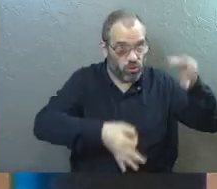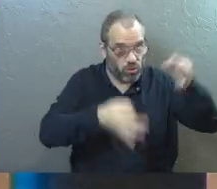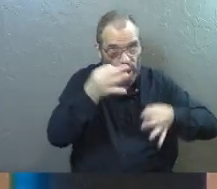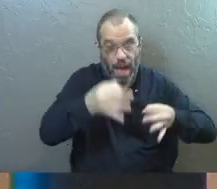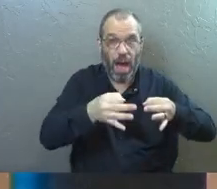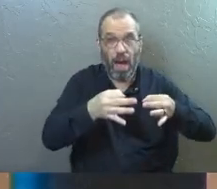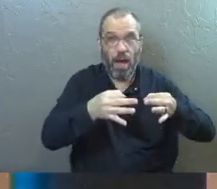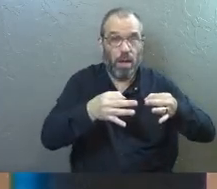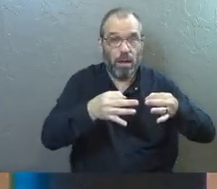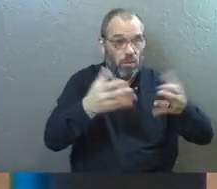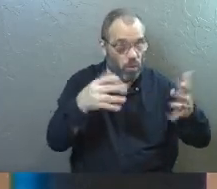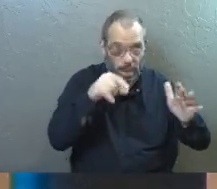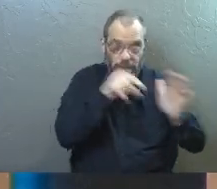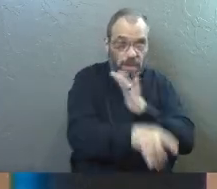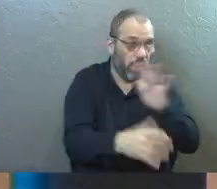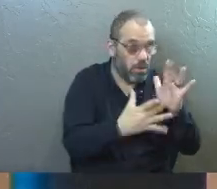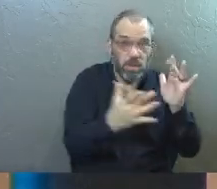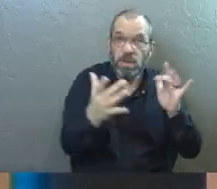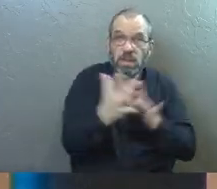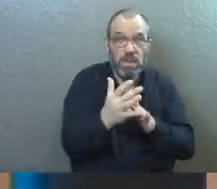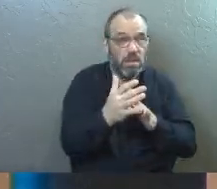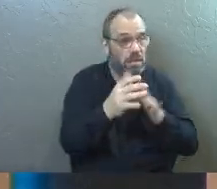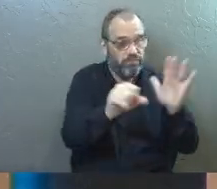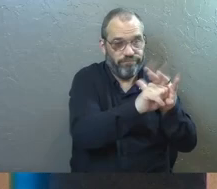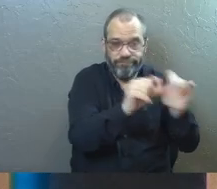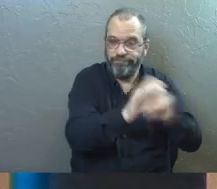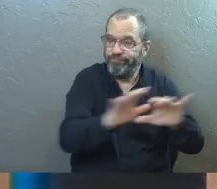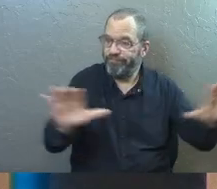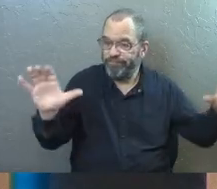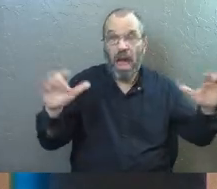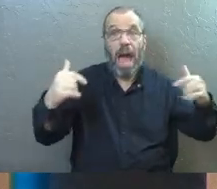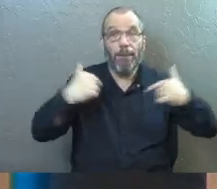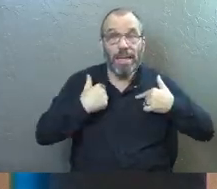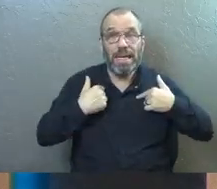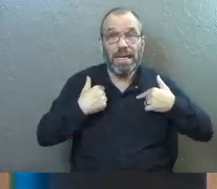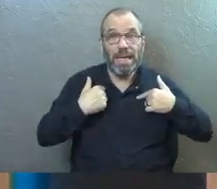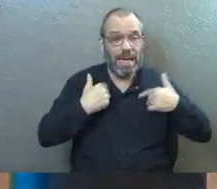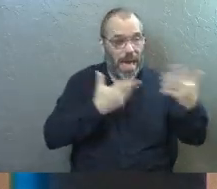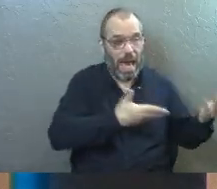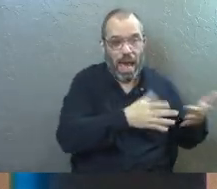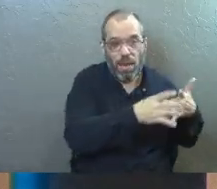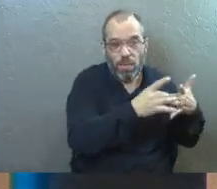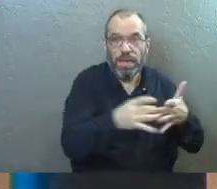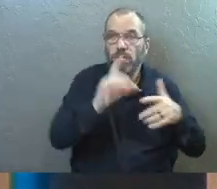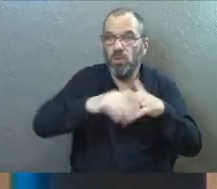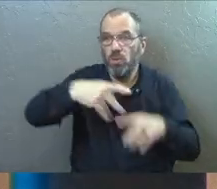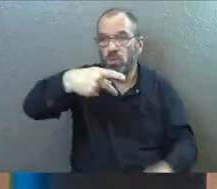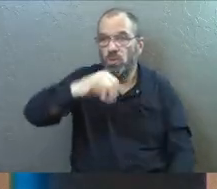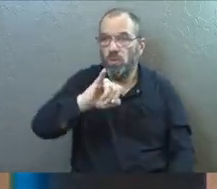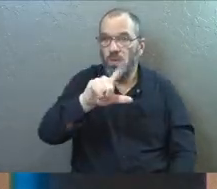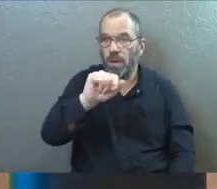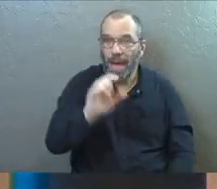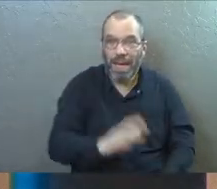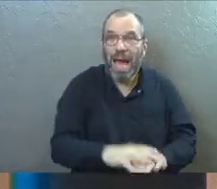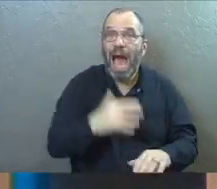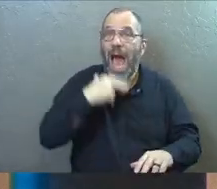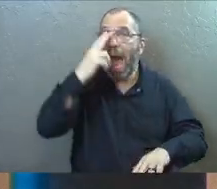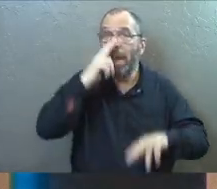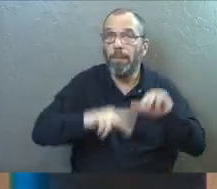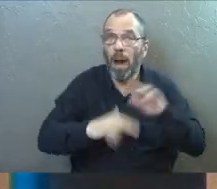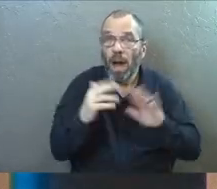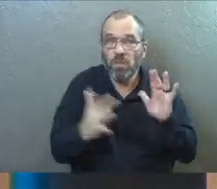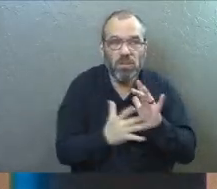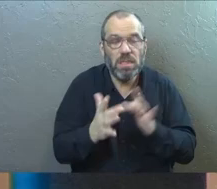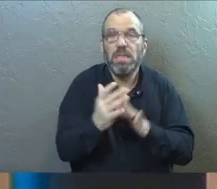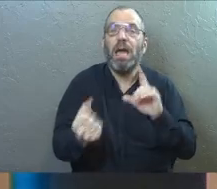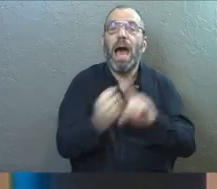wanted his blood spilled, who wanted to see him killed. I'm the person who took him to Pilate. I'm the one who mocked him, who beat him, who